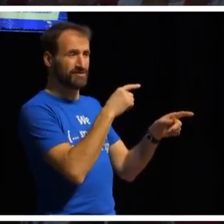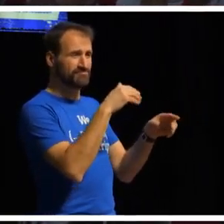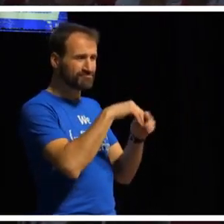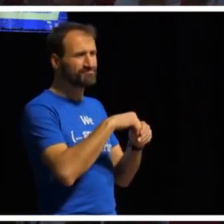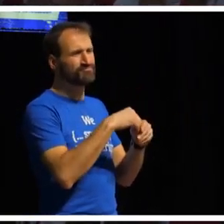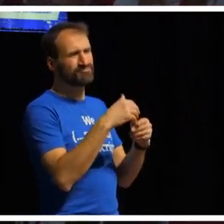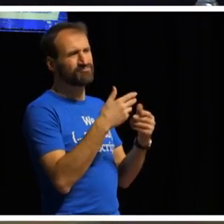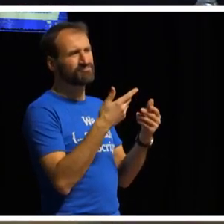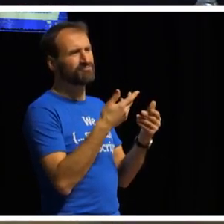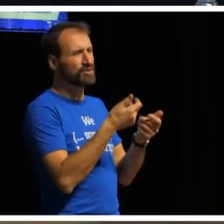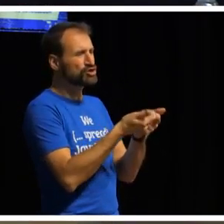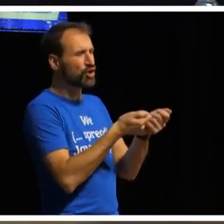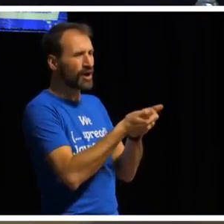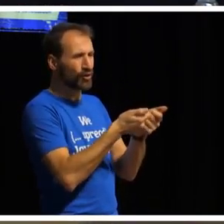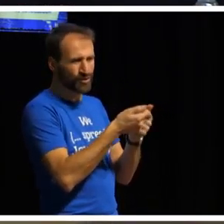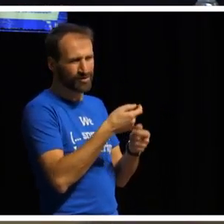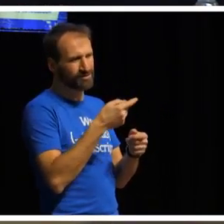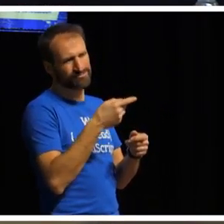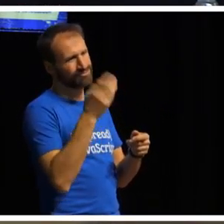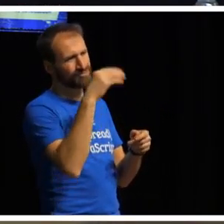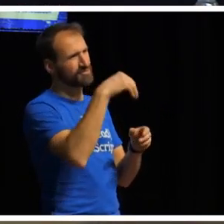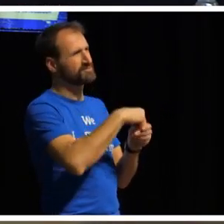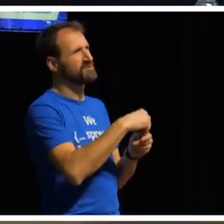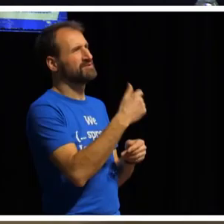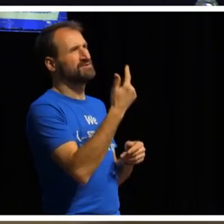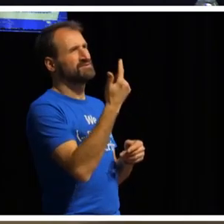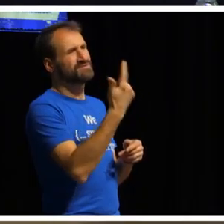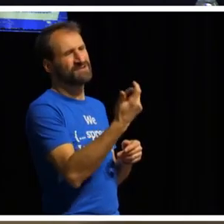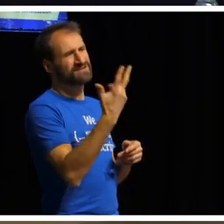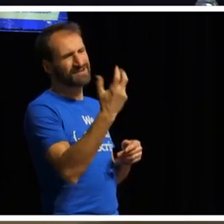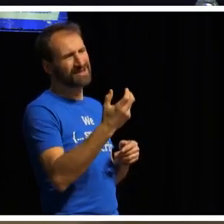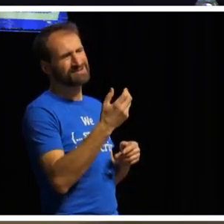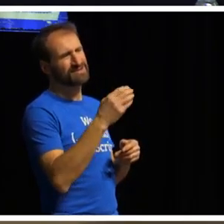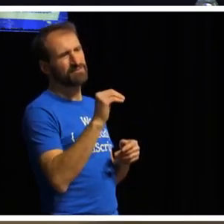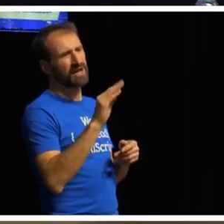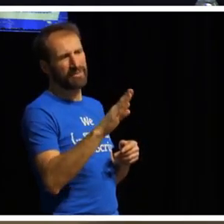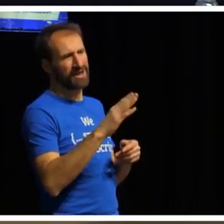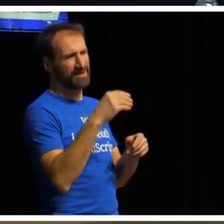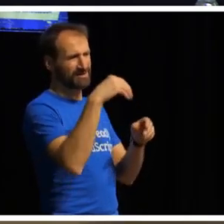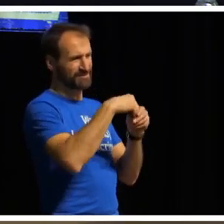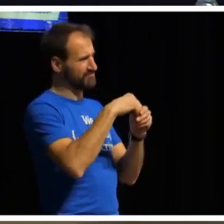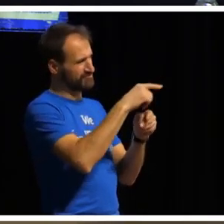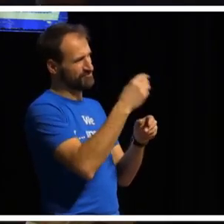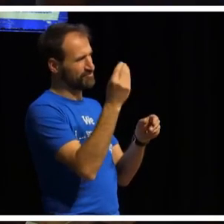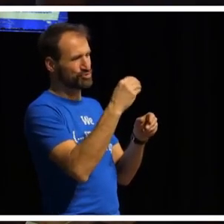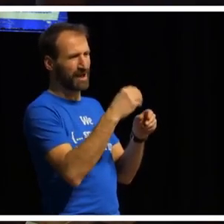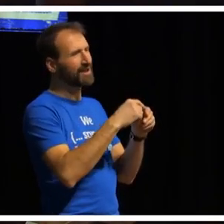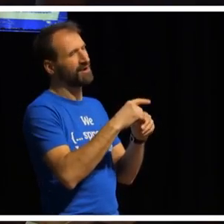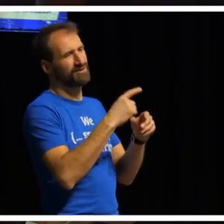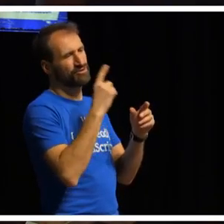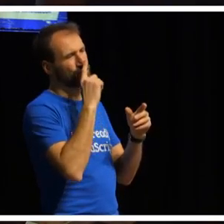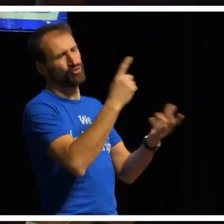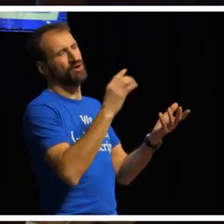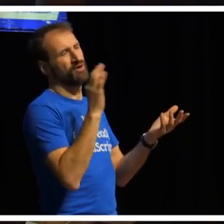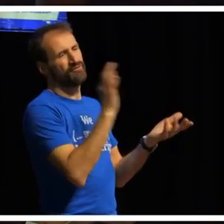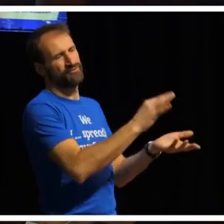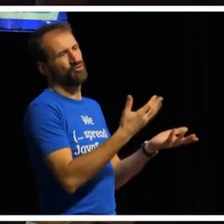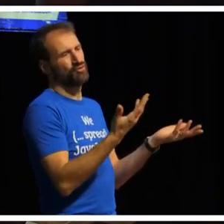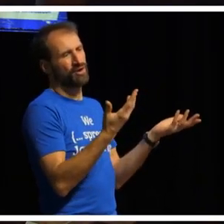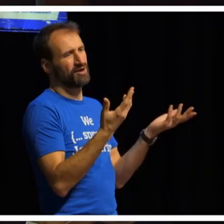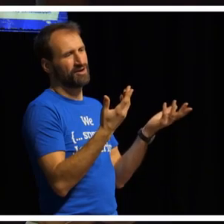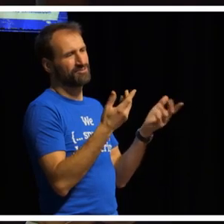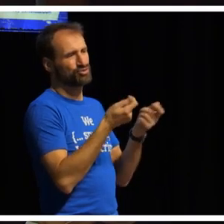maybe 20, 30 megabytes of space just for like random images. this is going to be a website that's like 10K, if